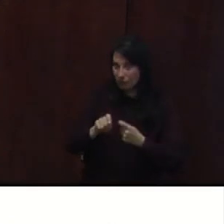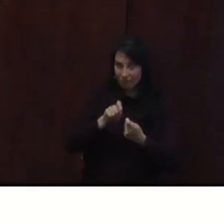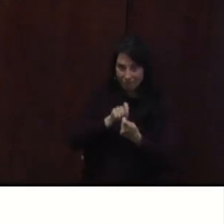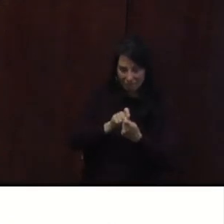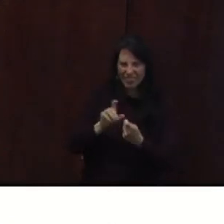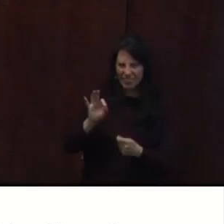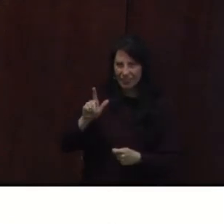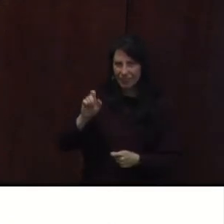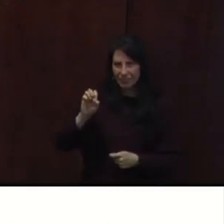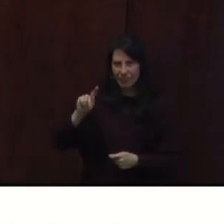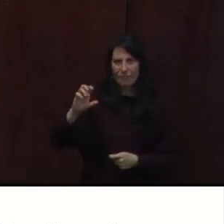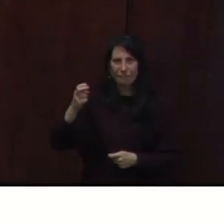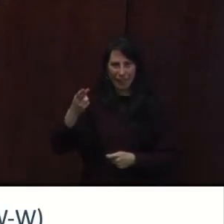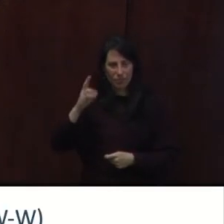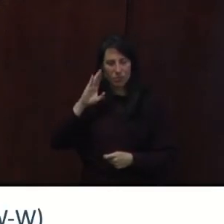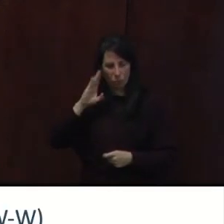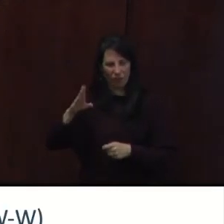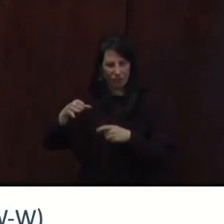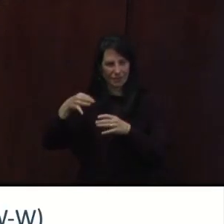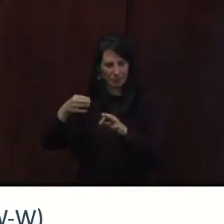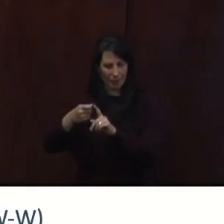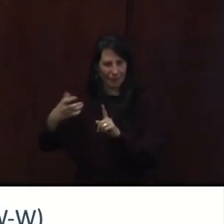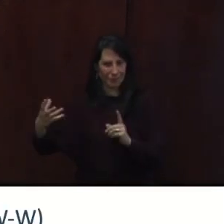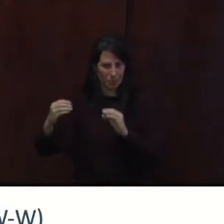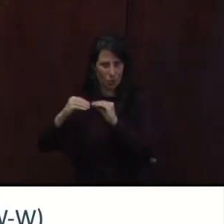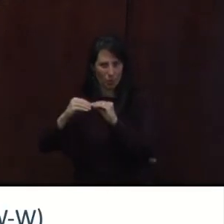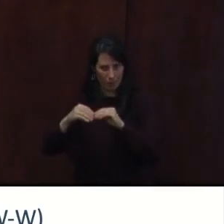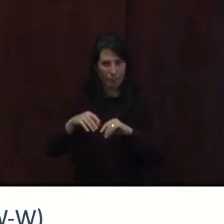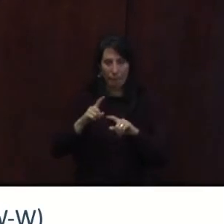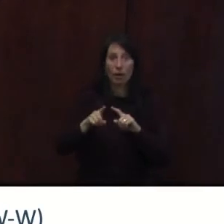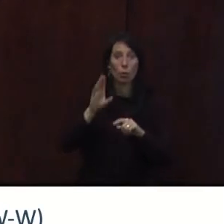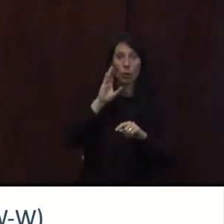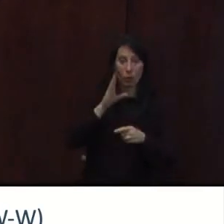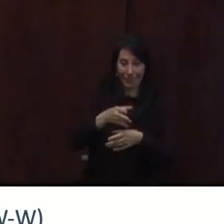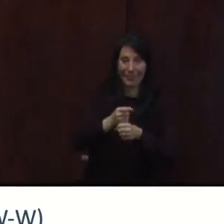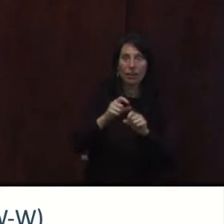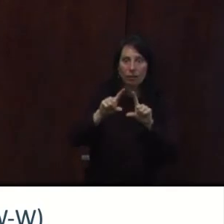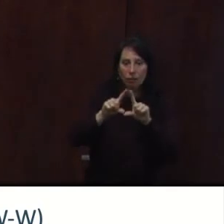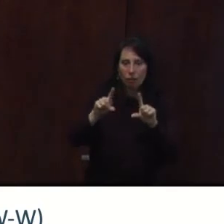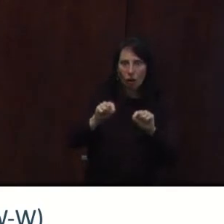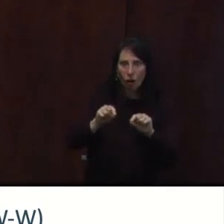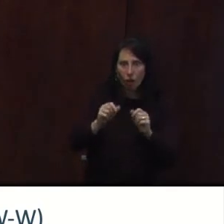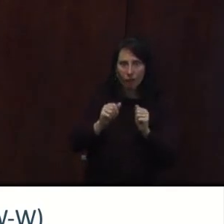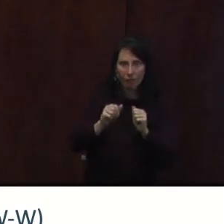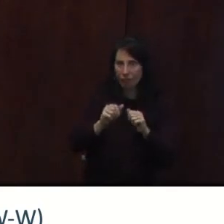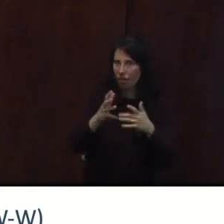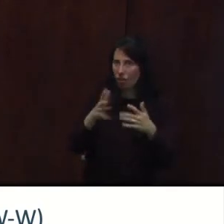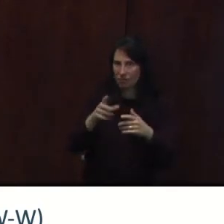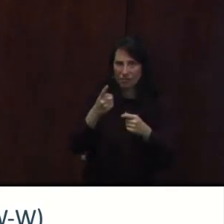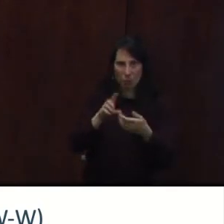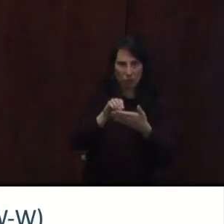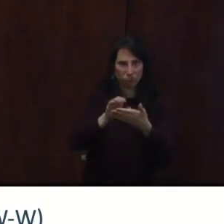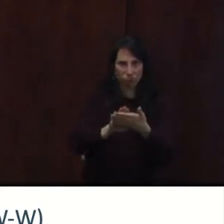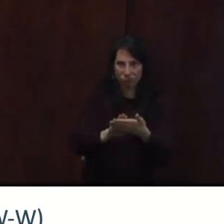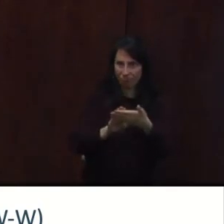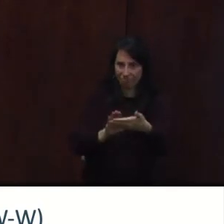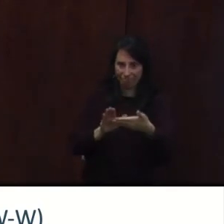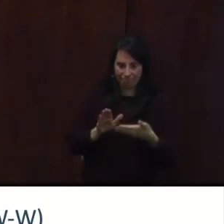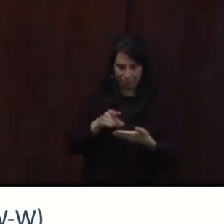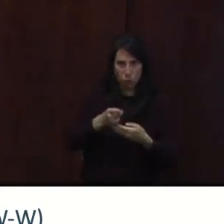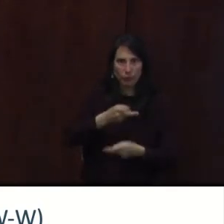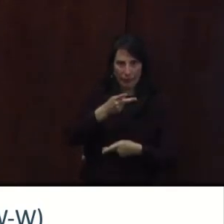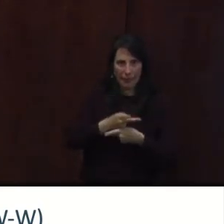you. I just want to put that out as part of the update. And then I'm going to give it to Fletch to go through more of that.